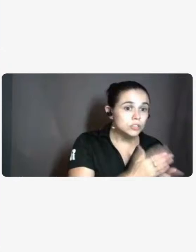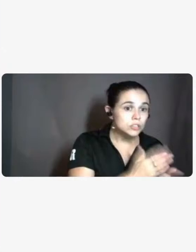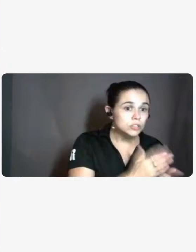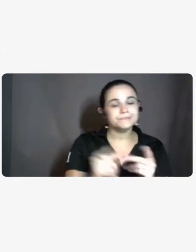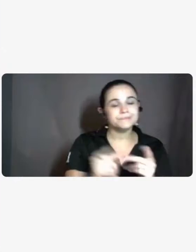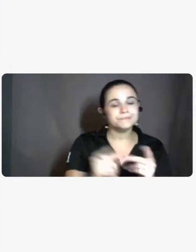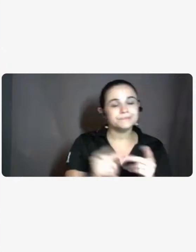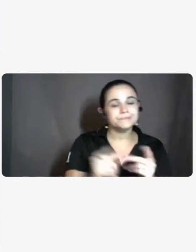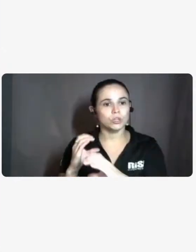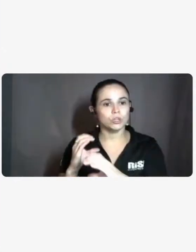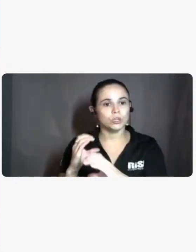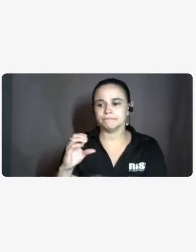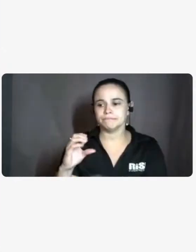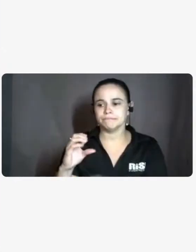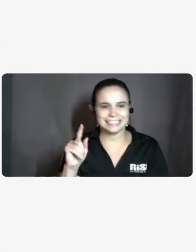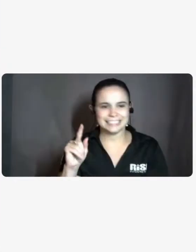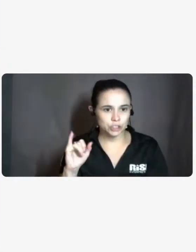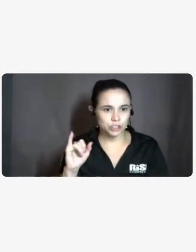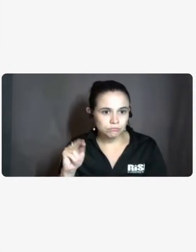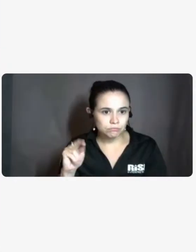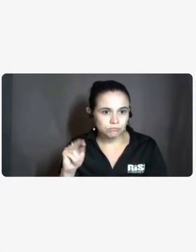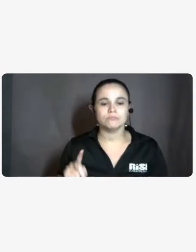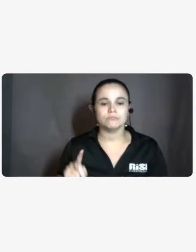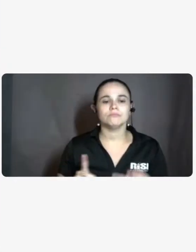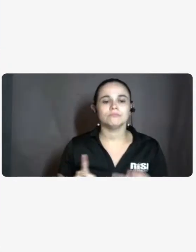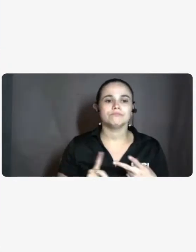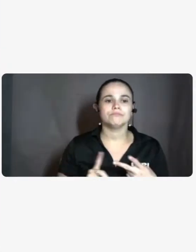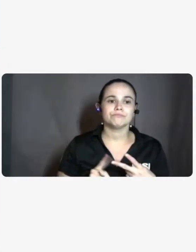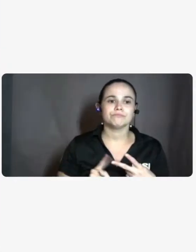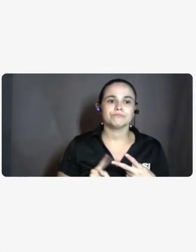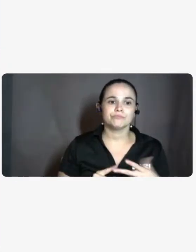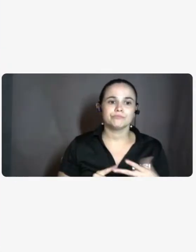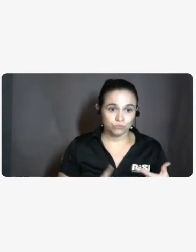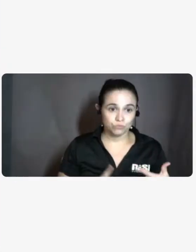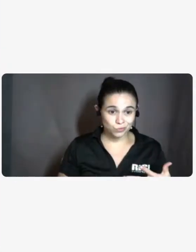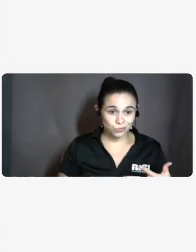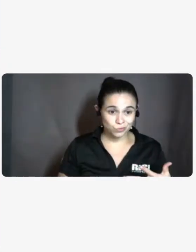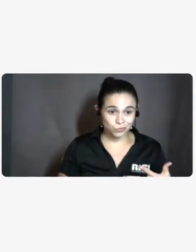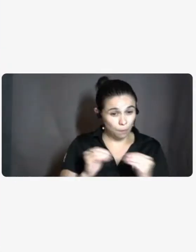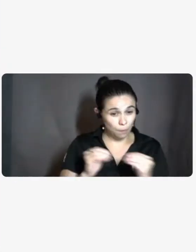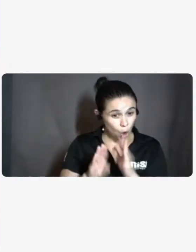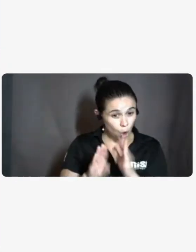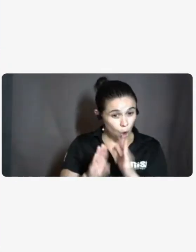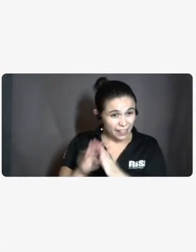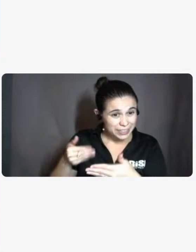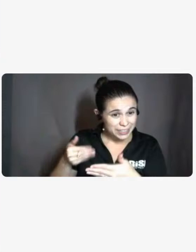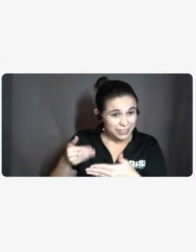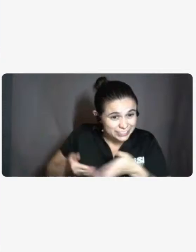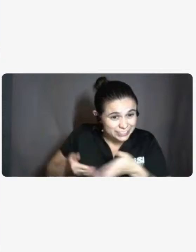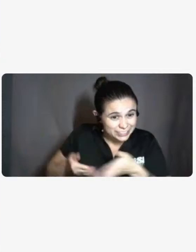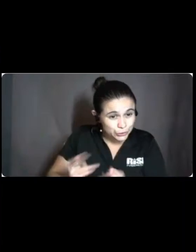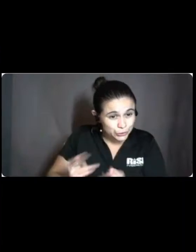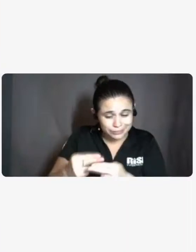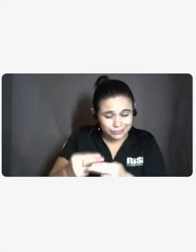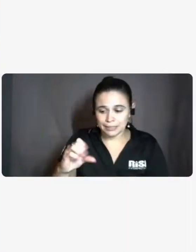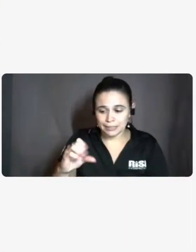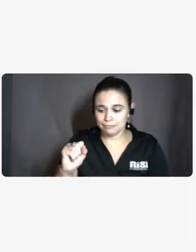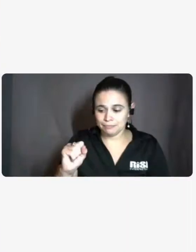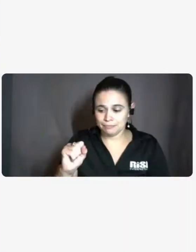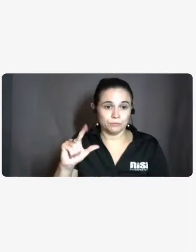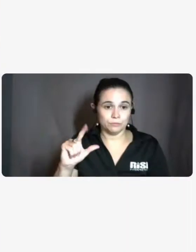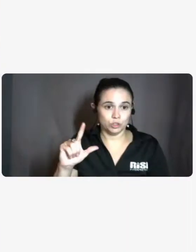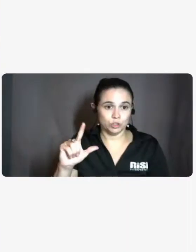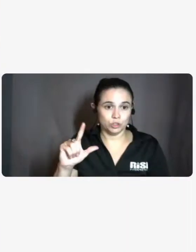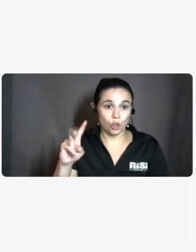there's going to be development right next door to Slover. This entire area is really changing. So each of those